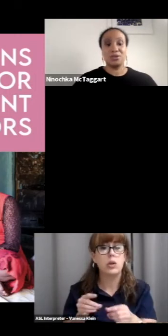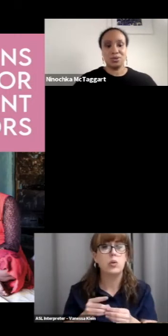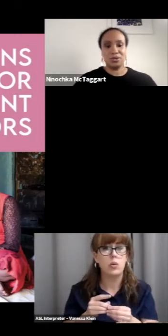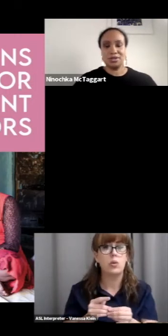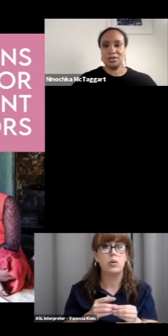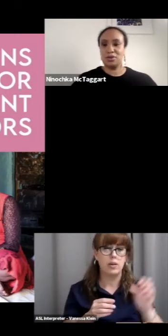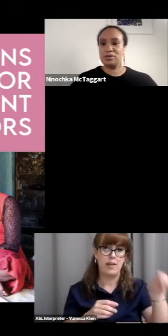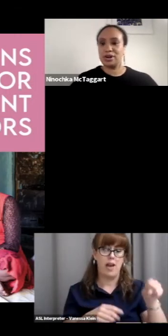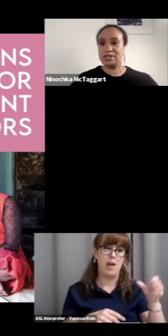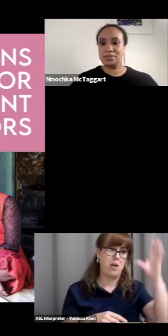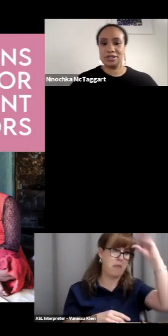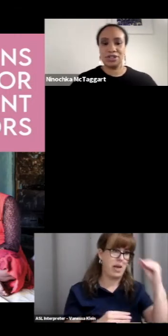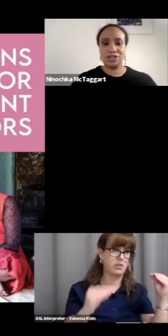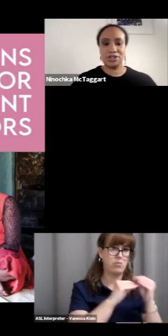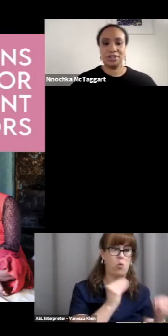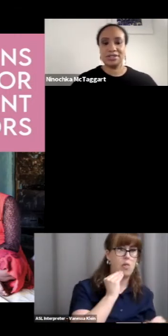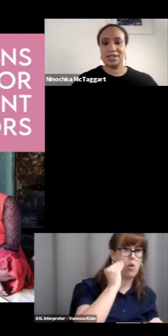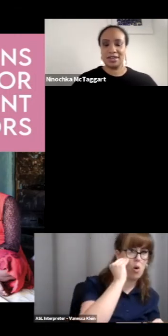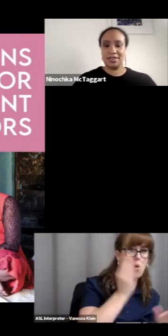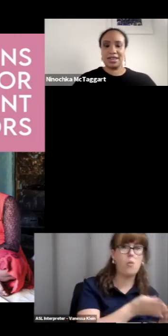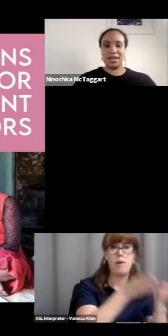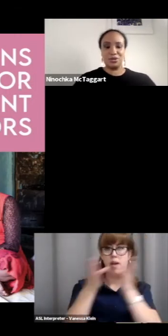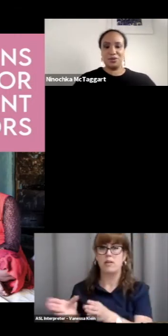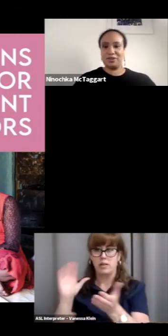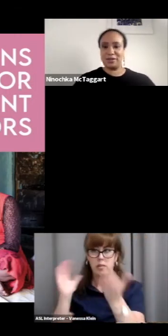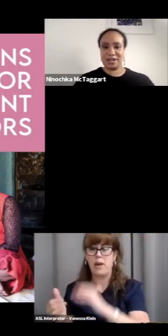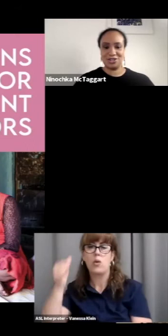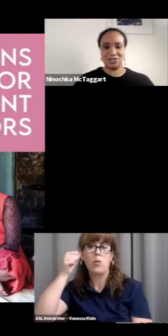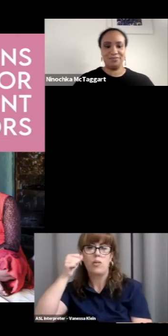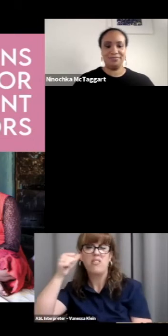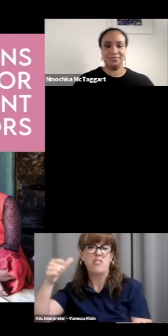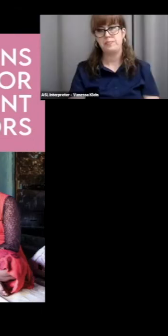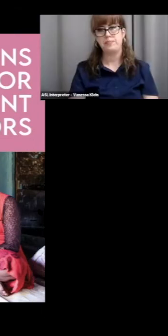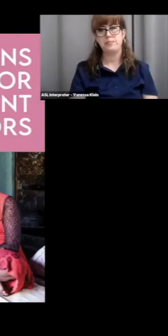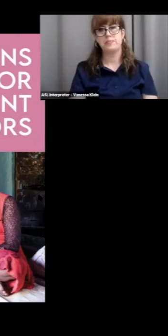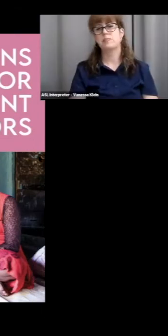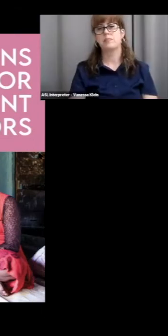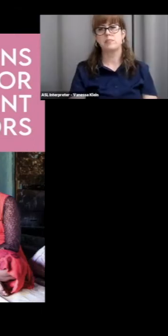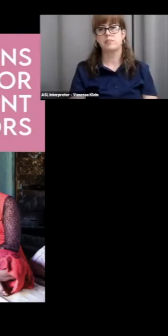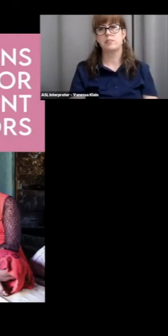the household. So those are some suggestions. Thank you very much.